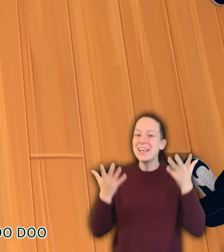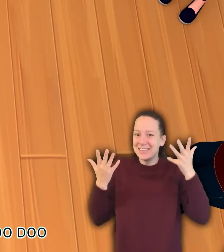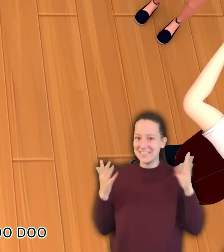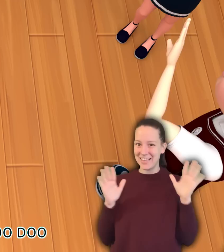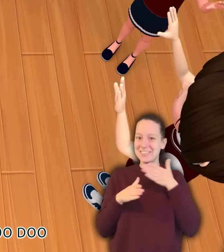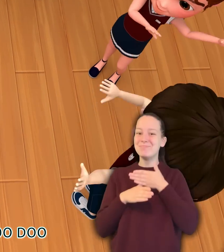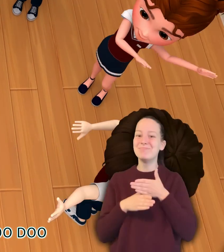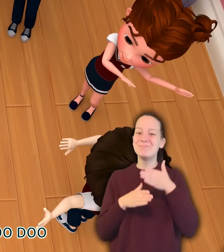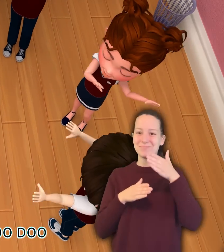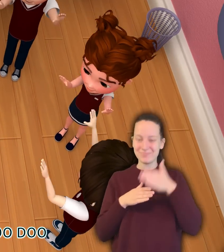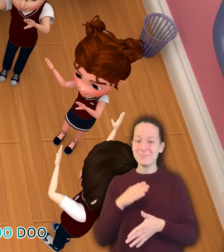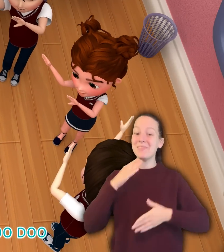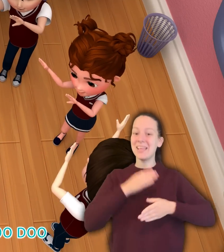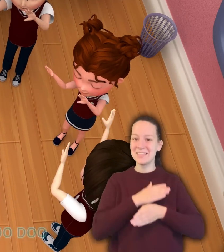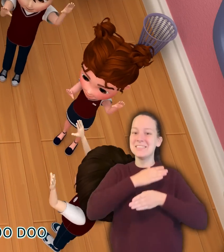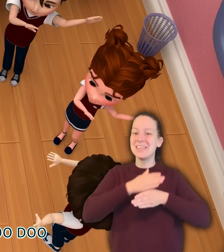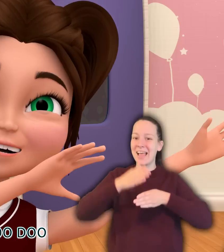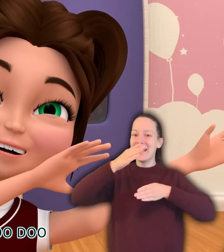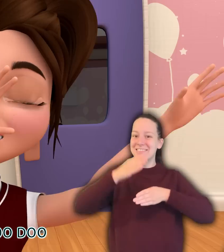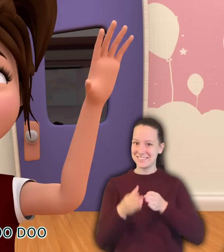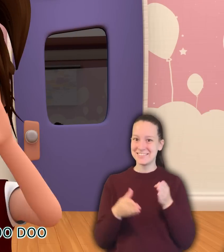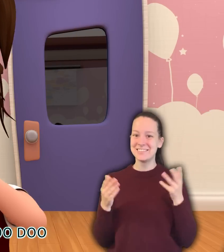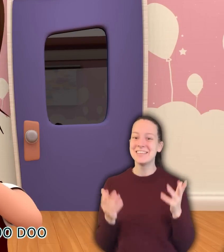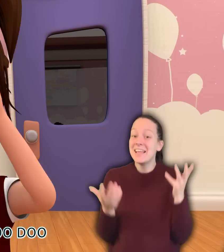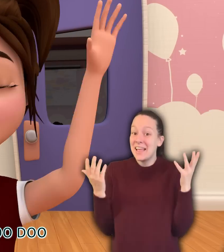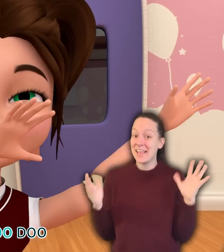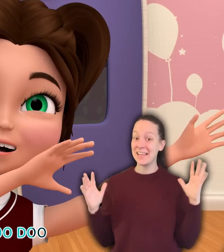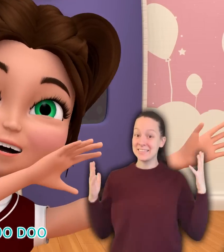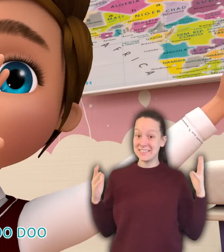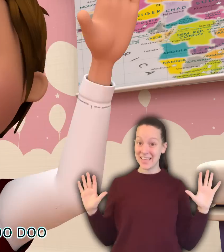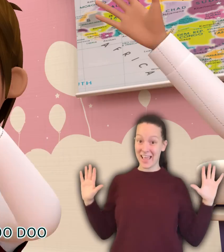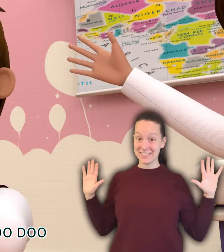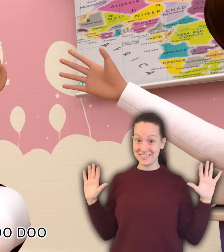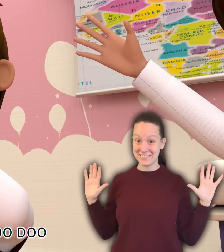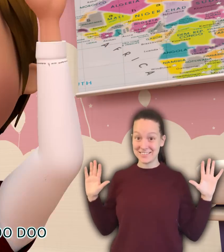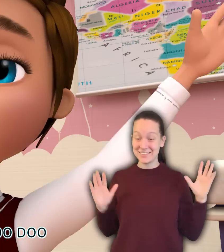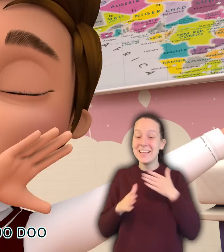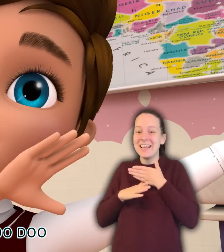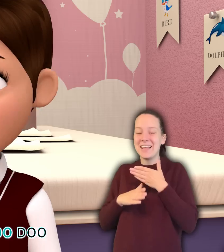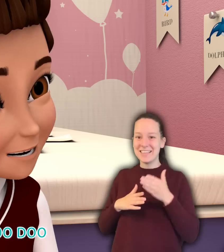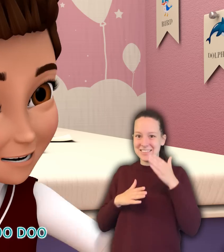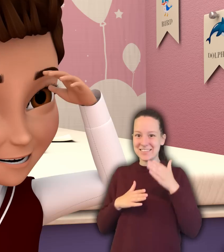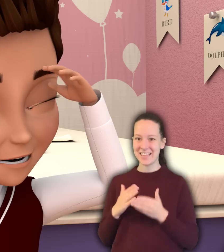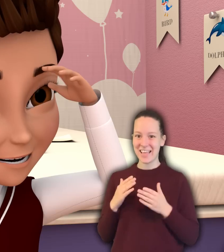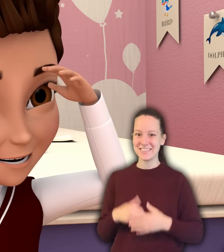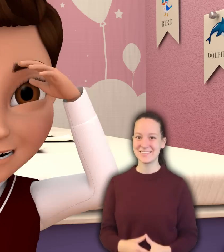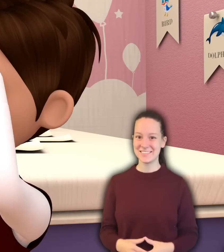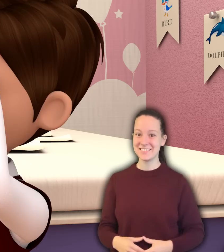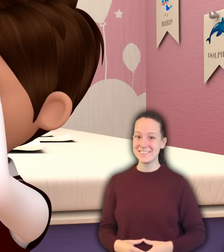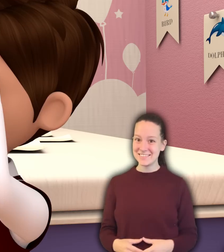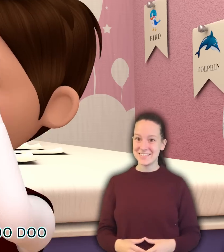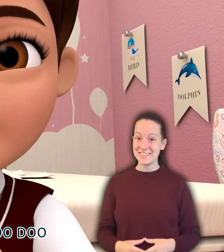It's The End do do do do it's the end do do do do it's the end do do do do do it's the